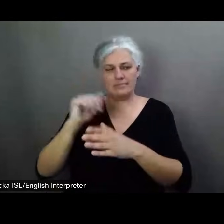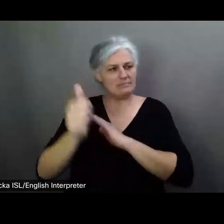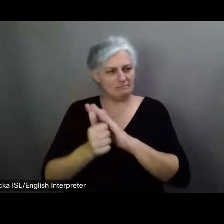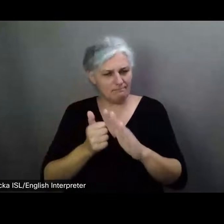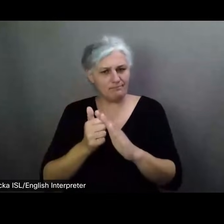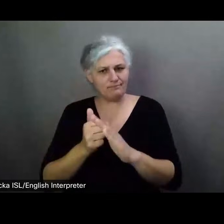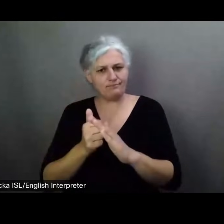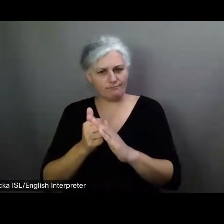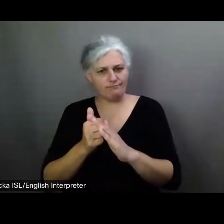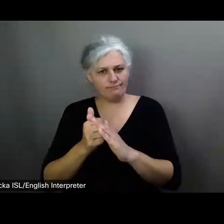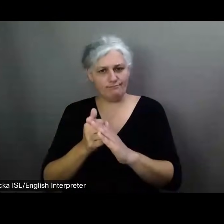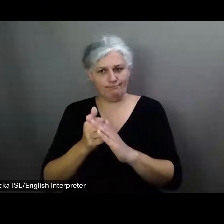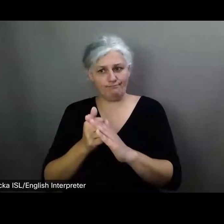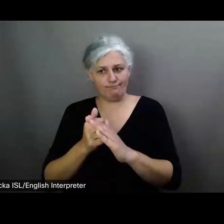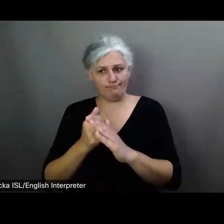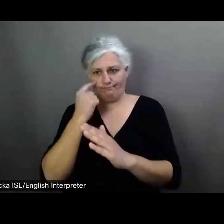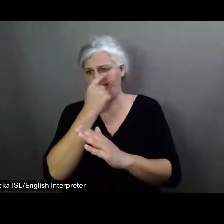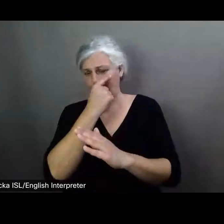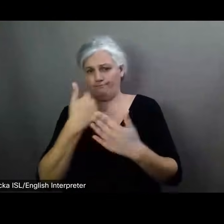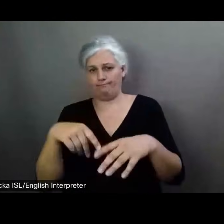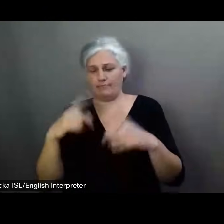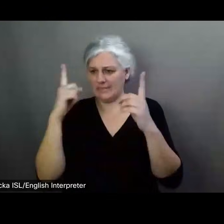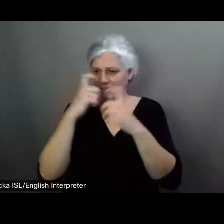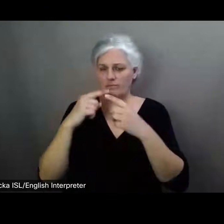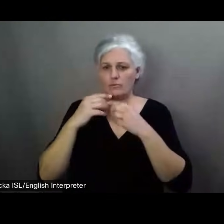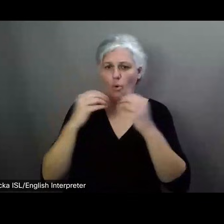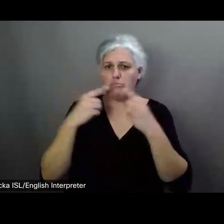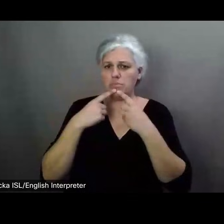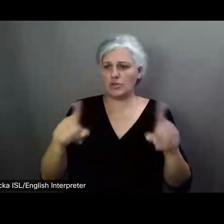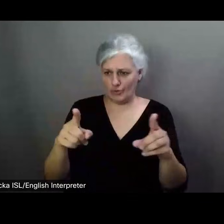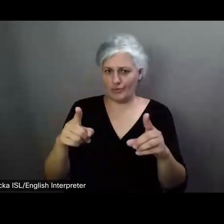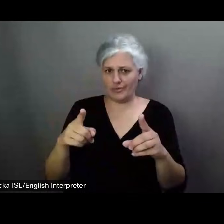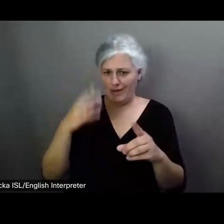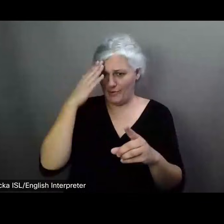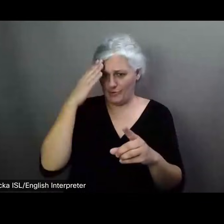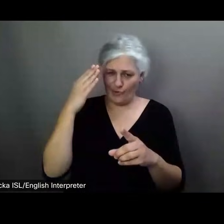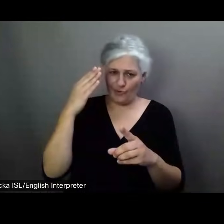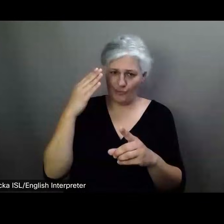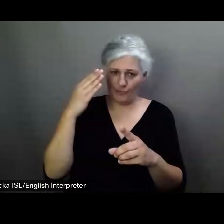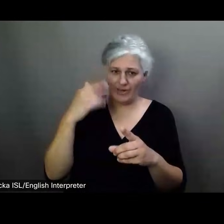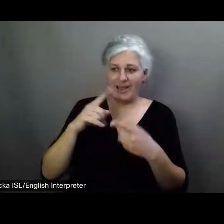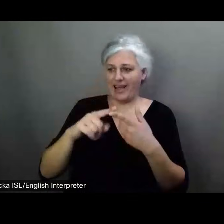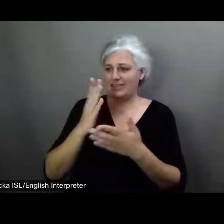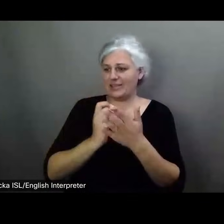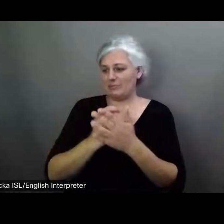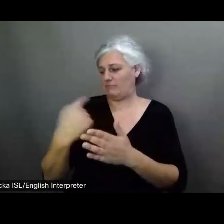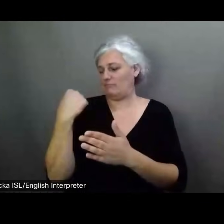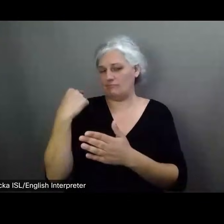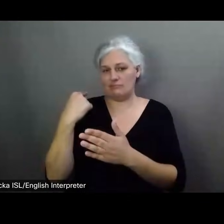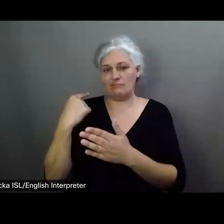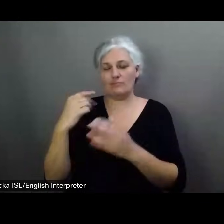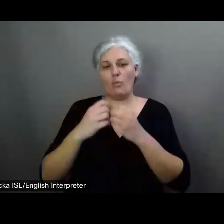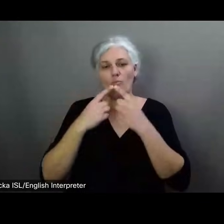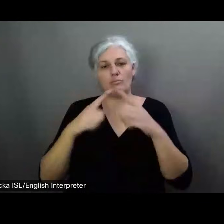directly firsthand how difficult open disclosure can be. And I've lived through times when we didn't have open disclosure and there was that